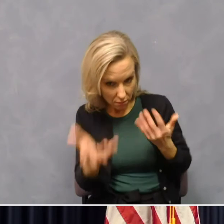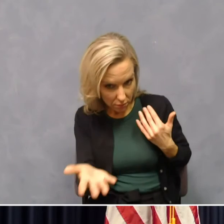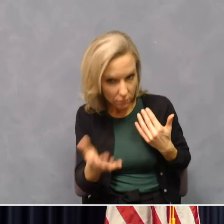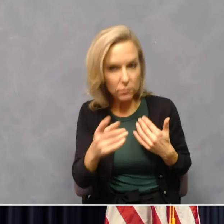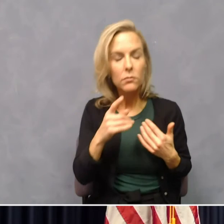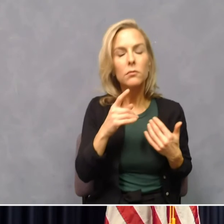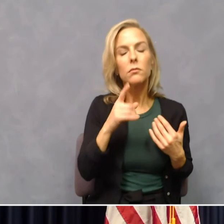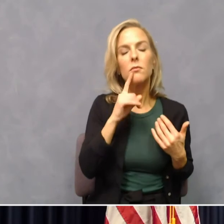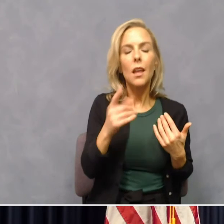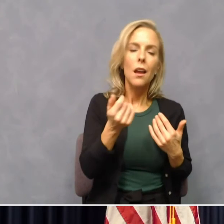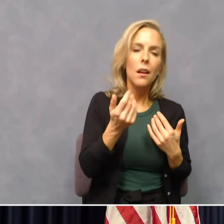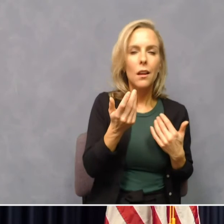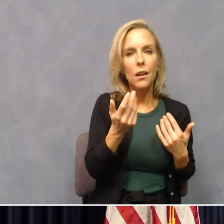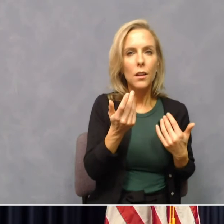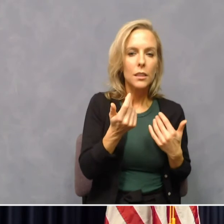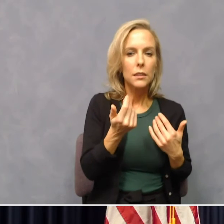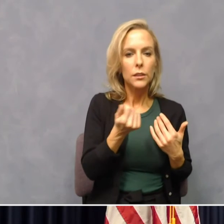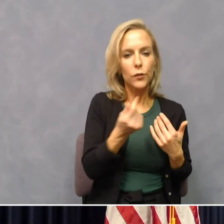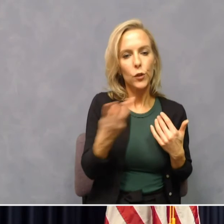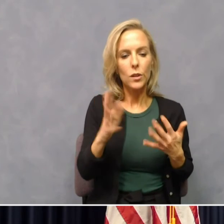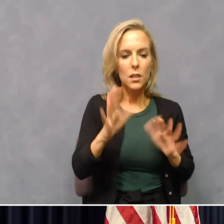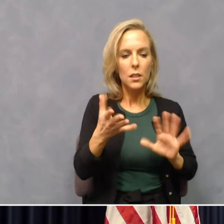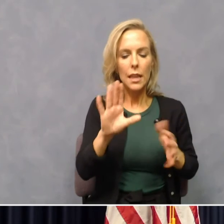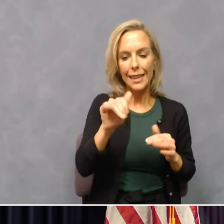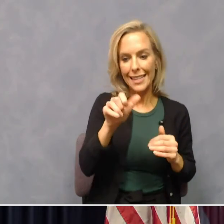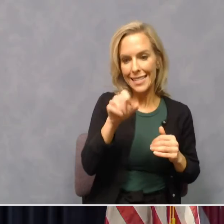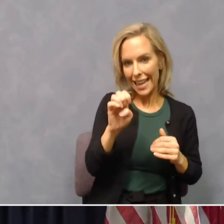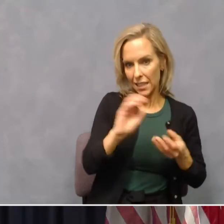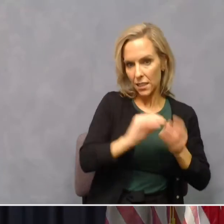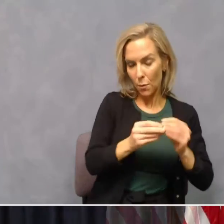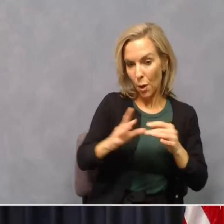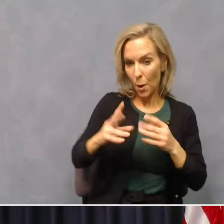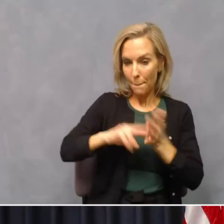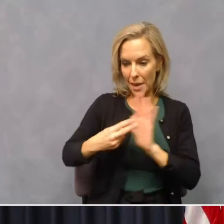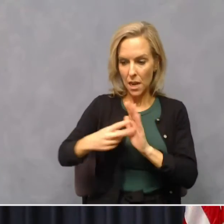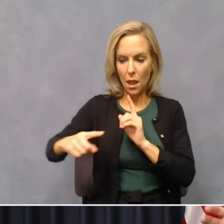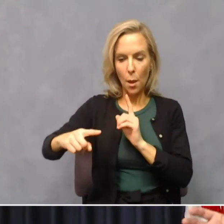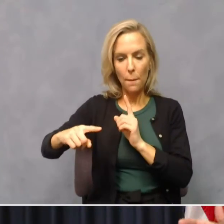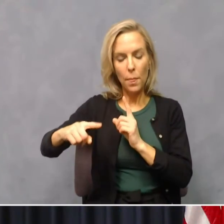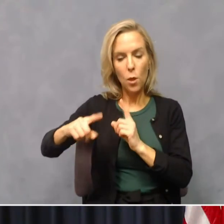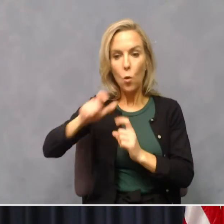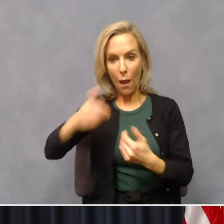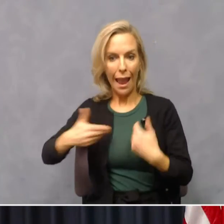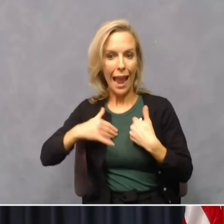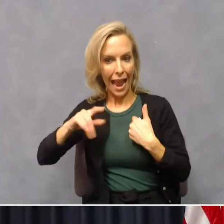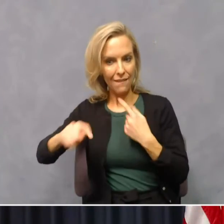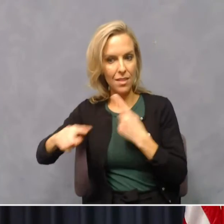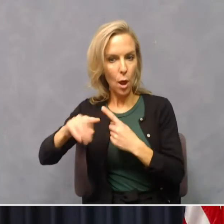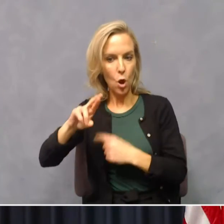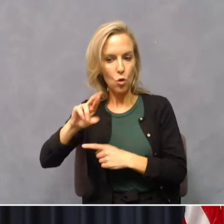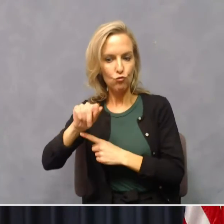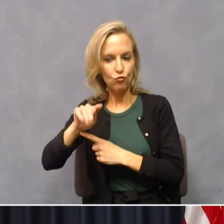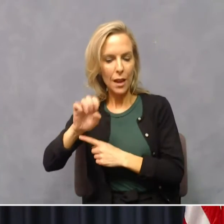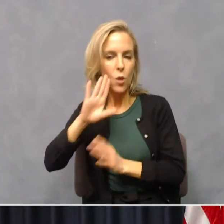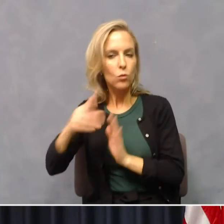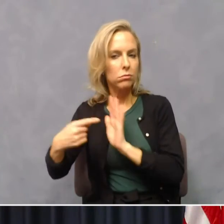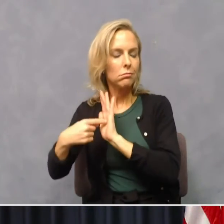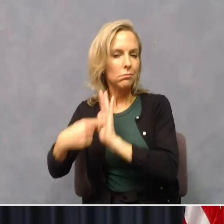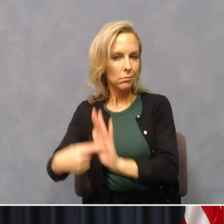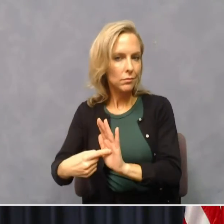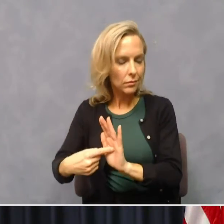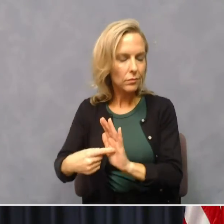and they're not just the case numbers. The positivity rate should give us a leading indicator. What we're seeing